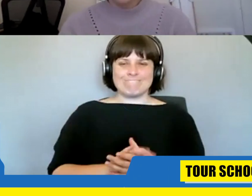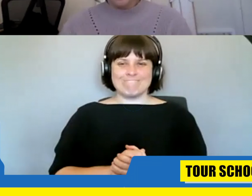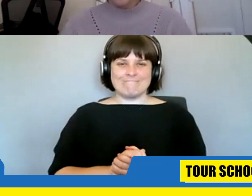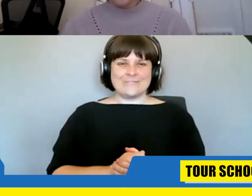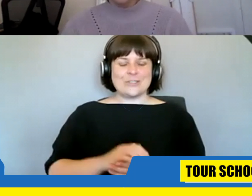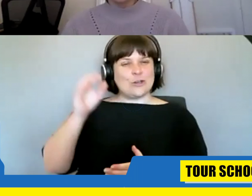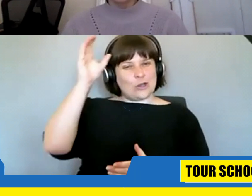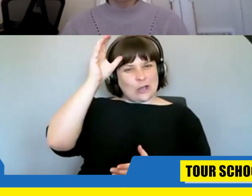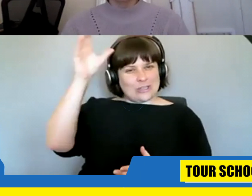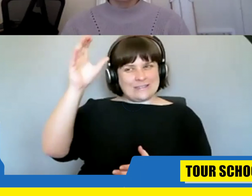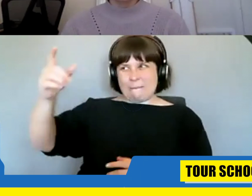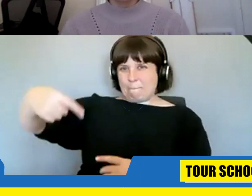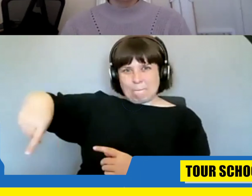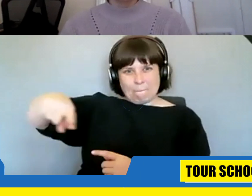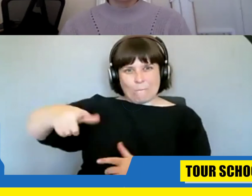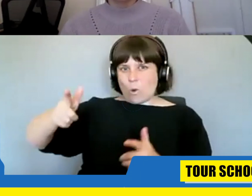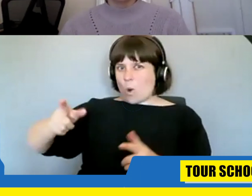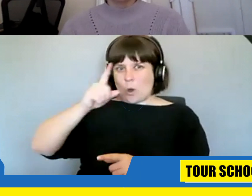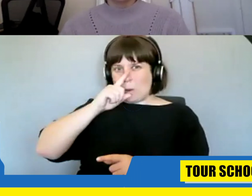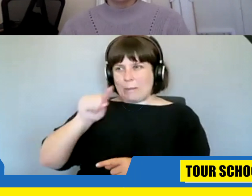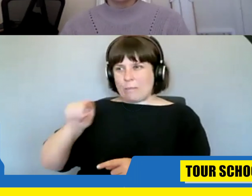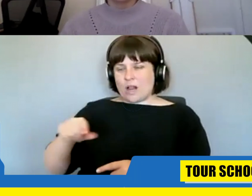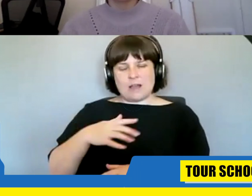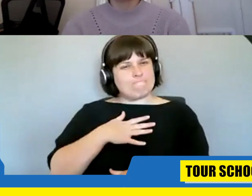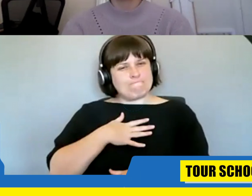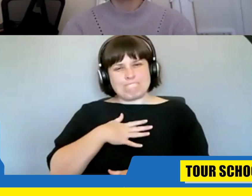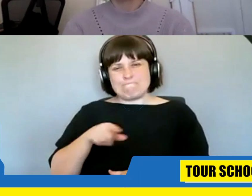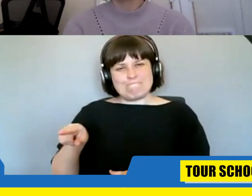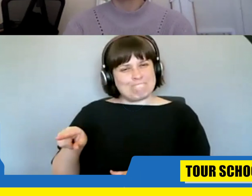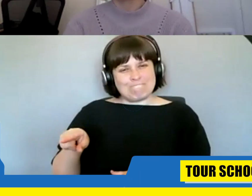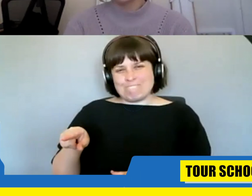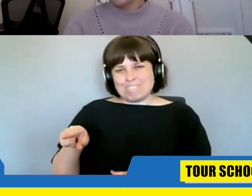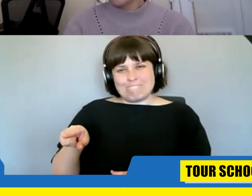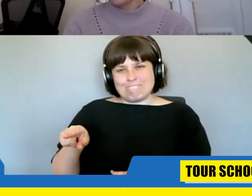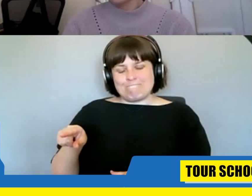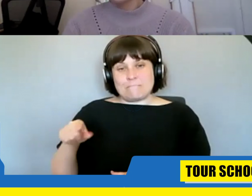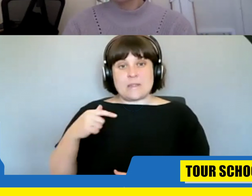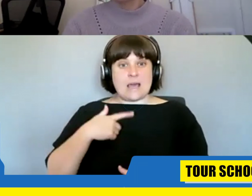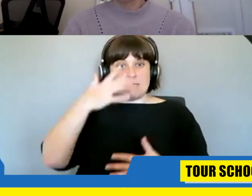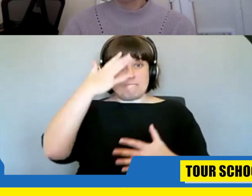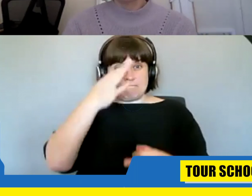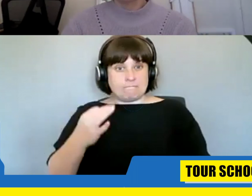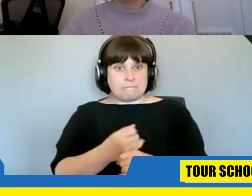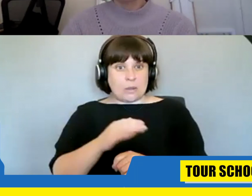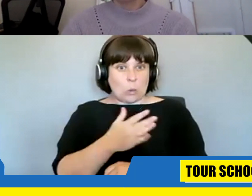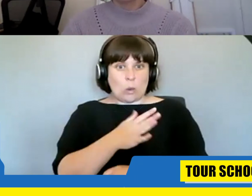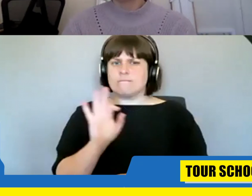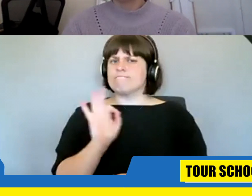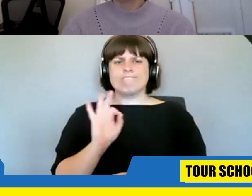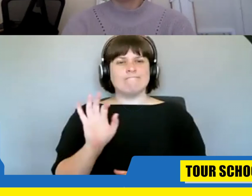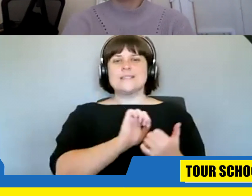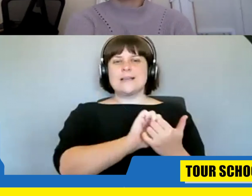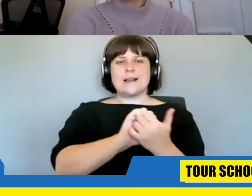concept for a lot of people. They don't like. And that's, I don't make all the decisions. It's a collaborative